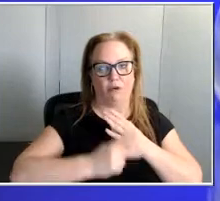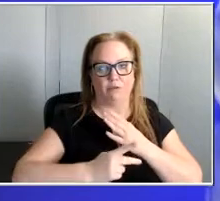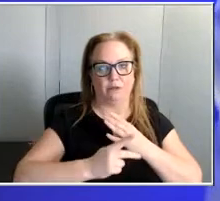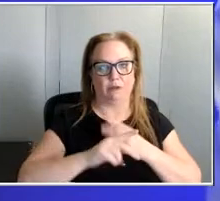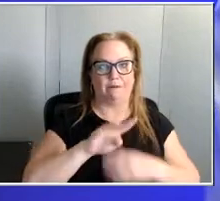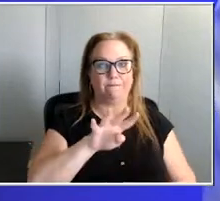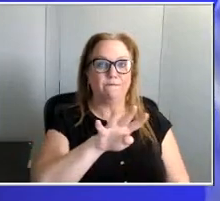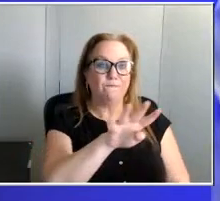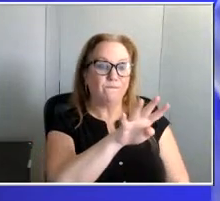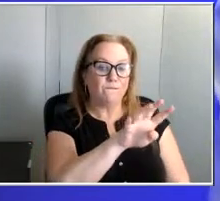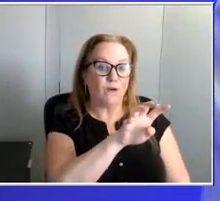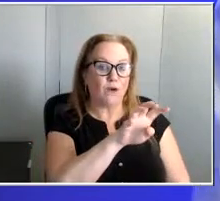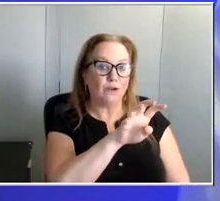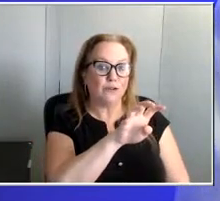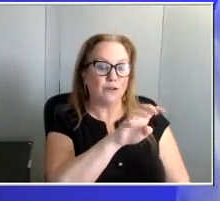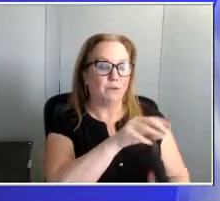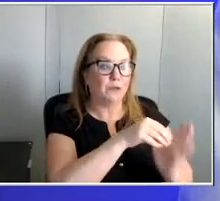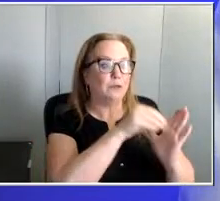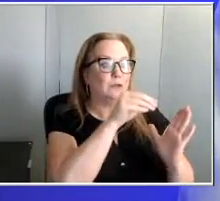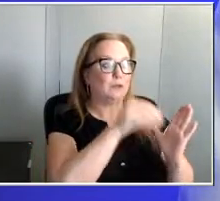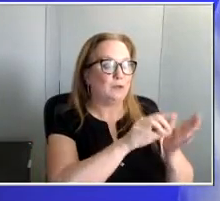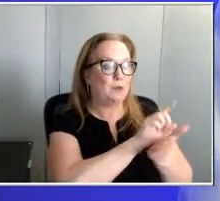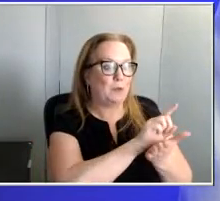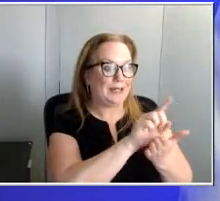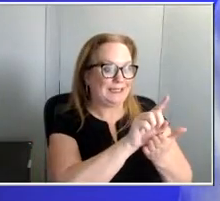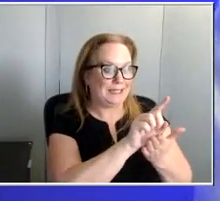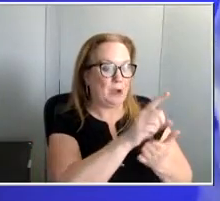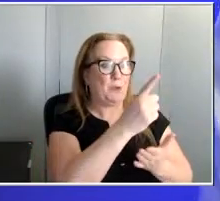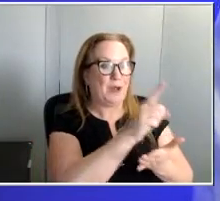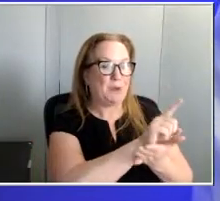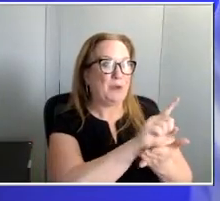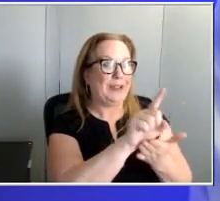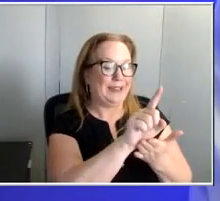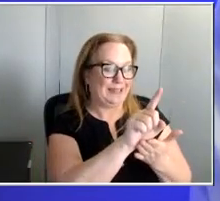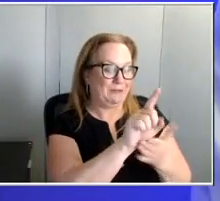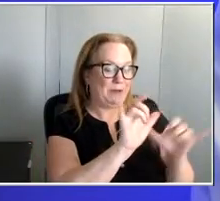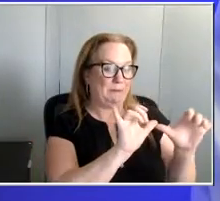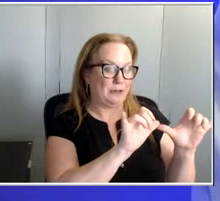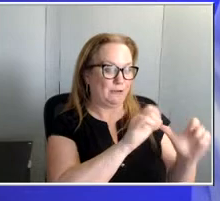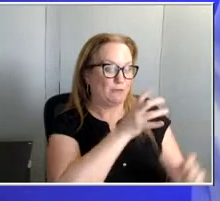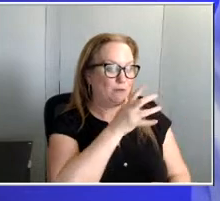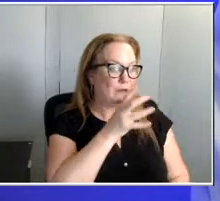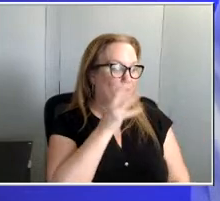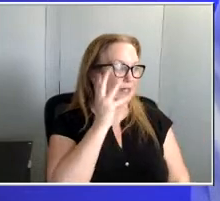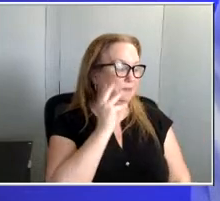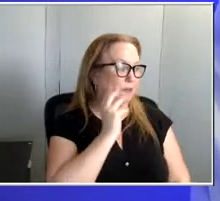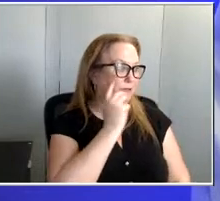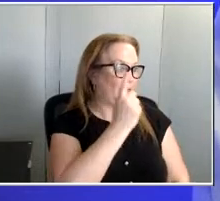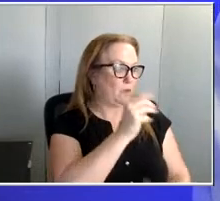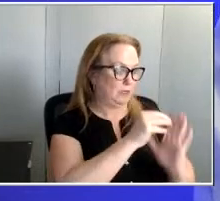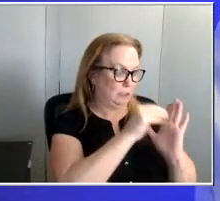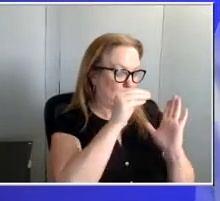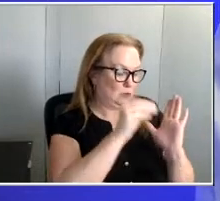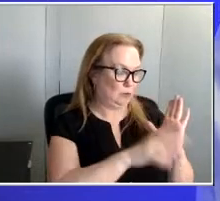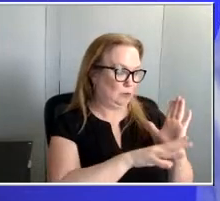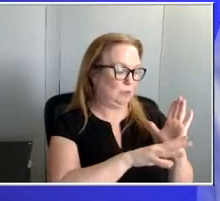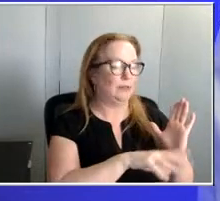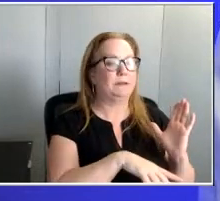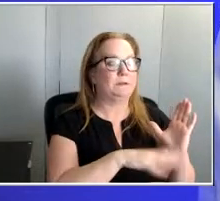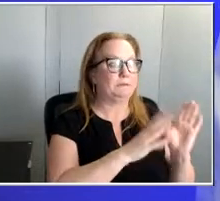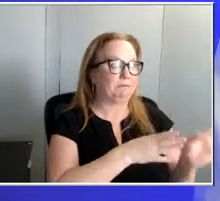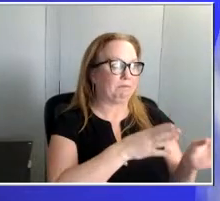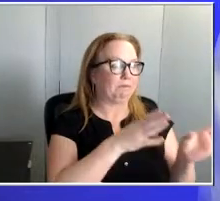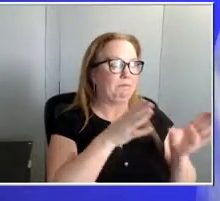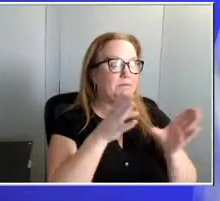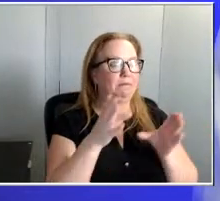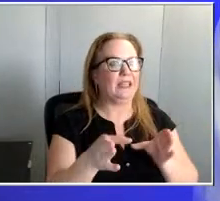400, we measured it in student weeks, 1 week of a rural experience for one student, and we